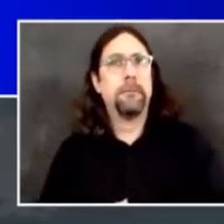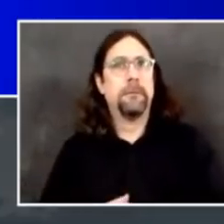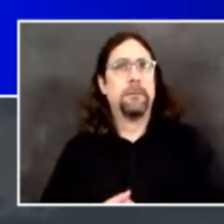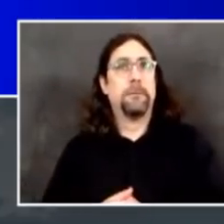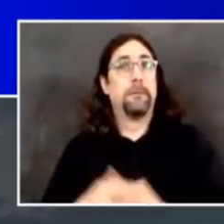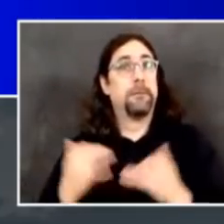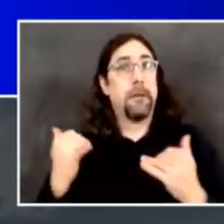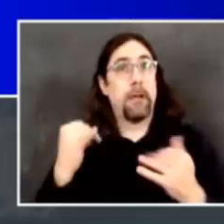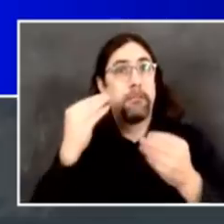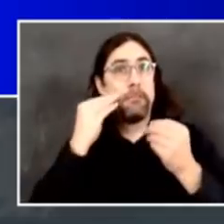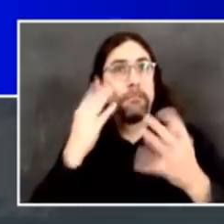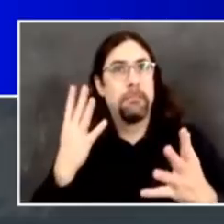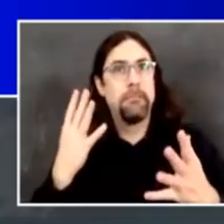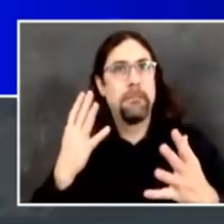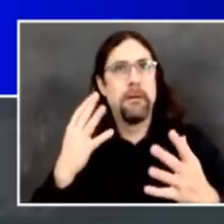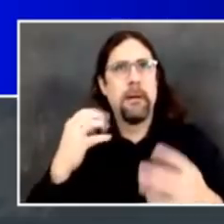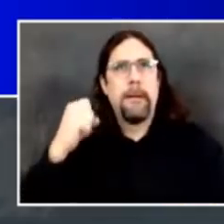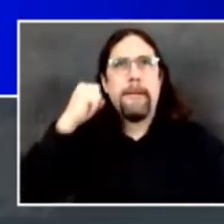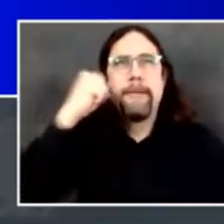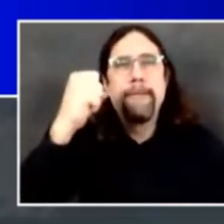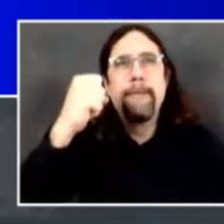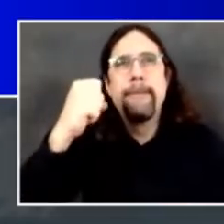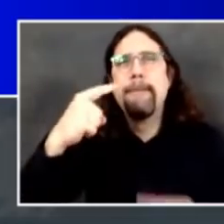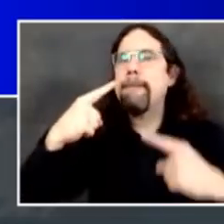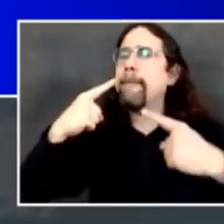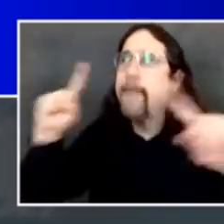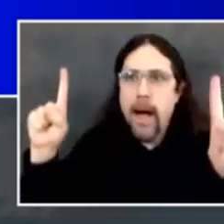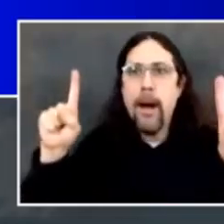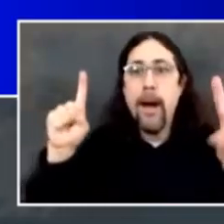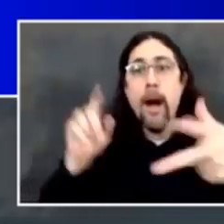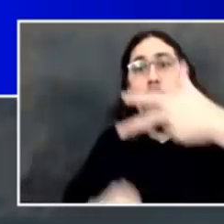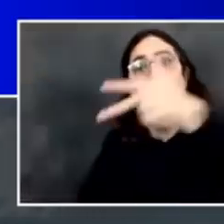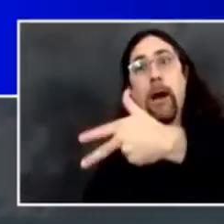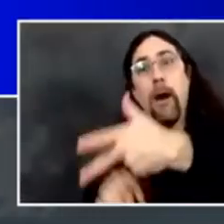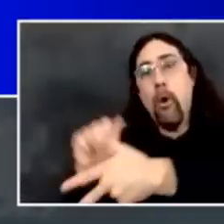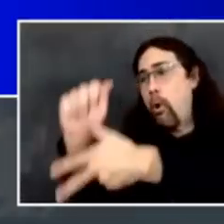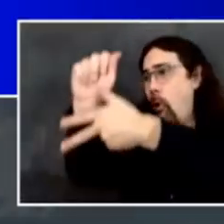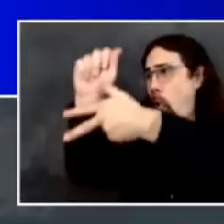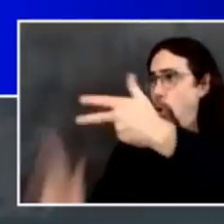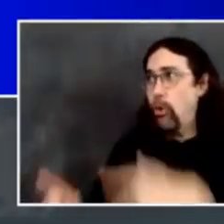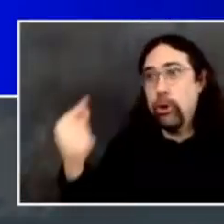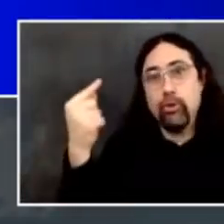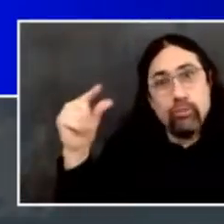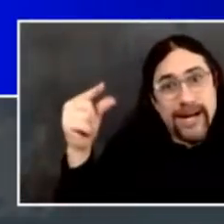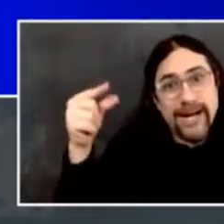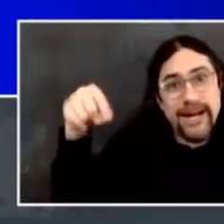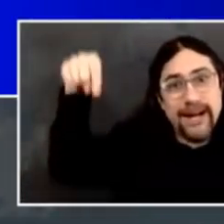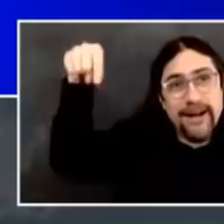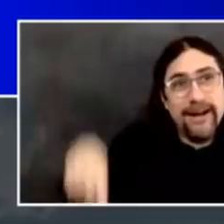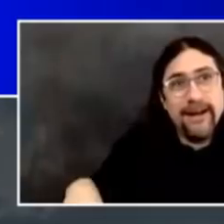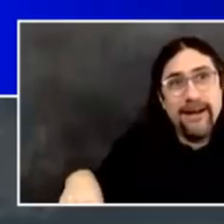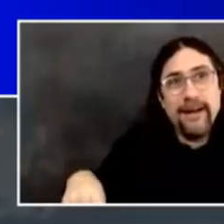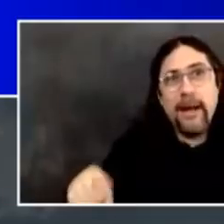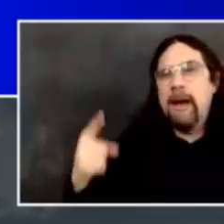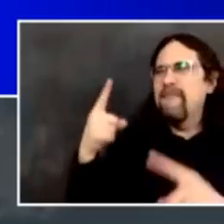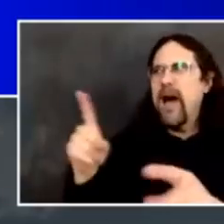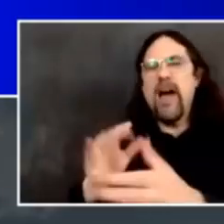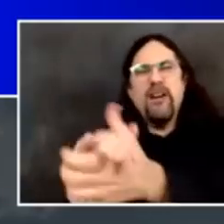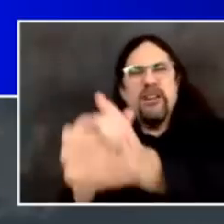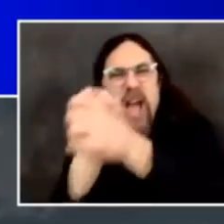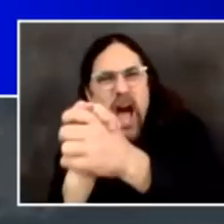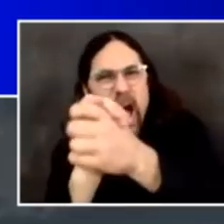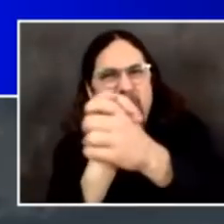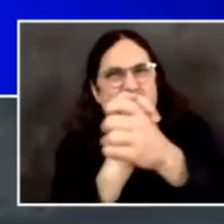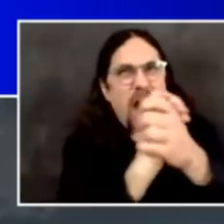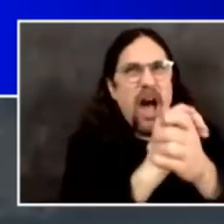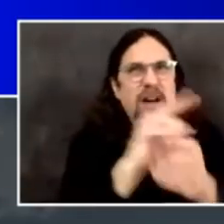down today. So congratulations, New York City. This is the kind of day we have been waiting for, and it is a beautiful thing, and let's put together some more